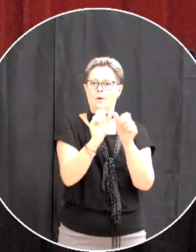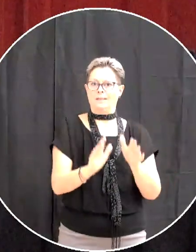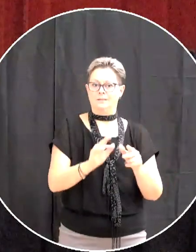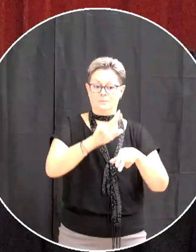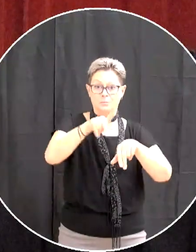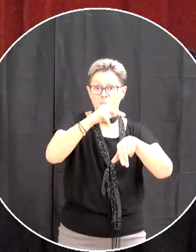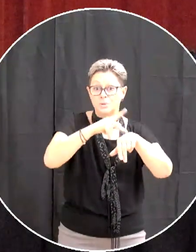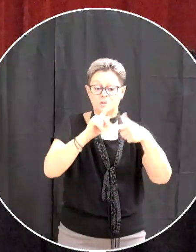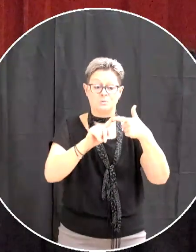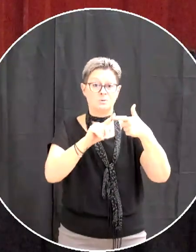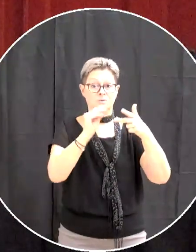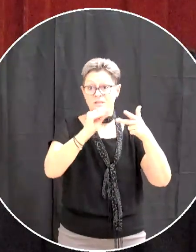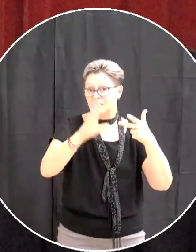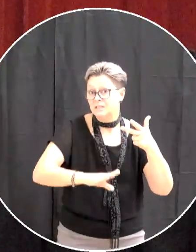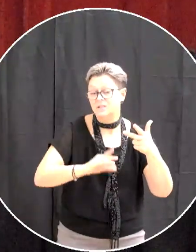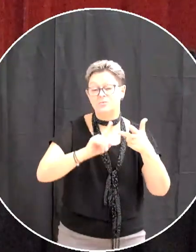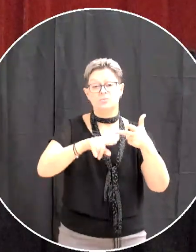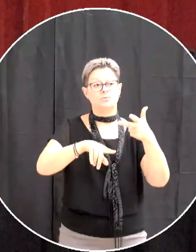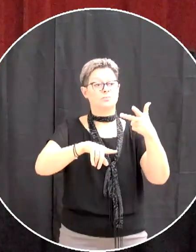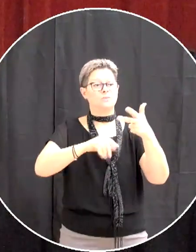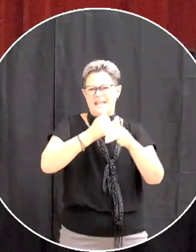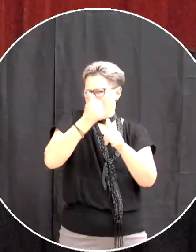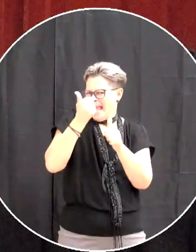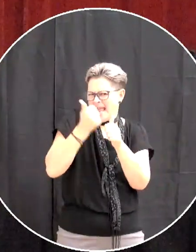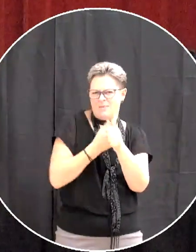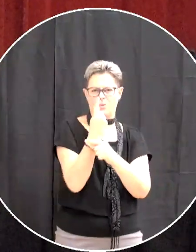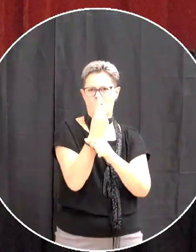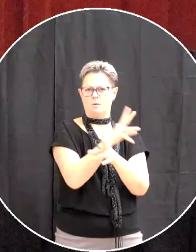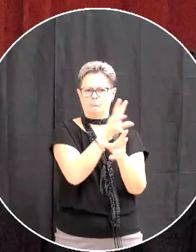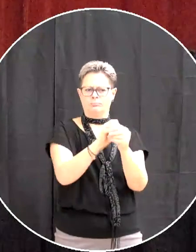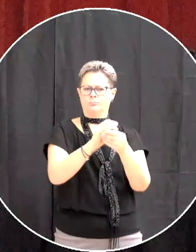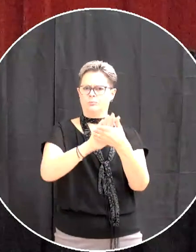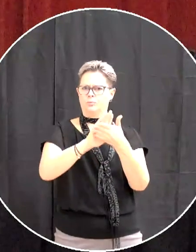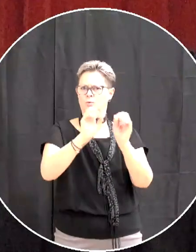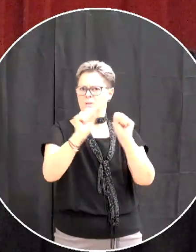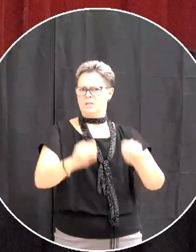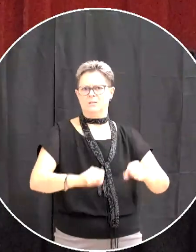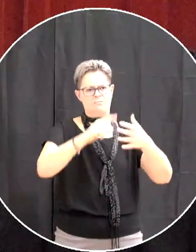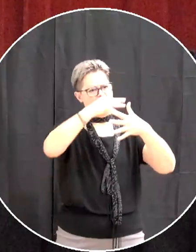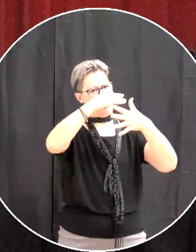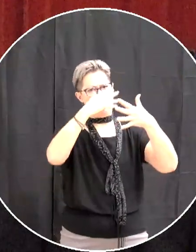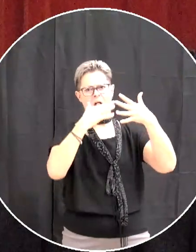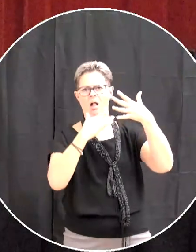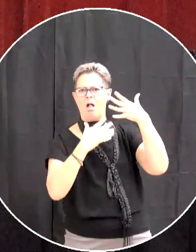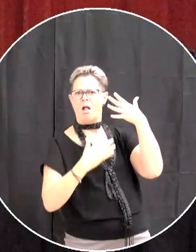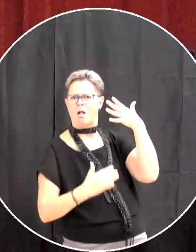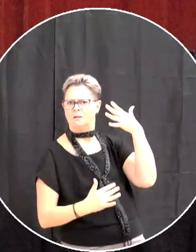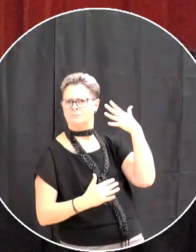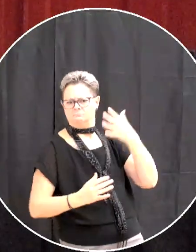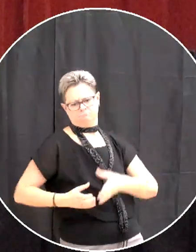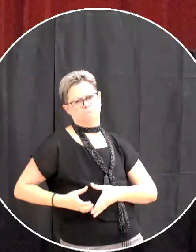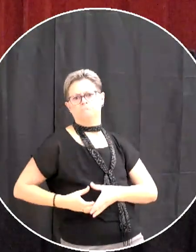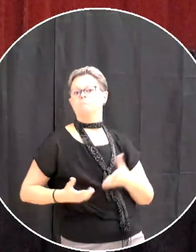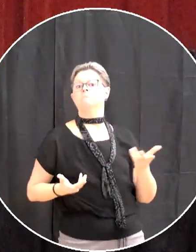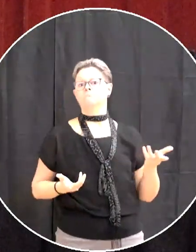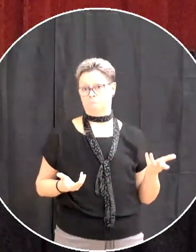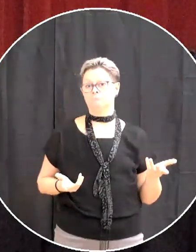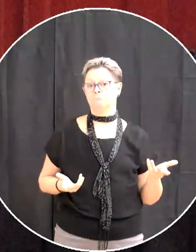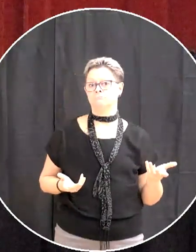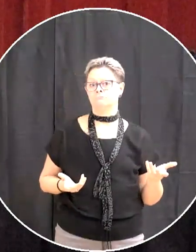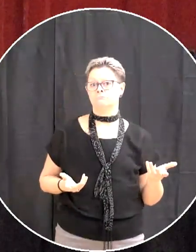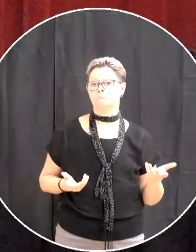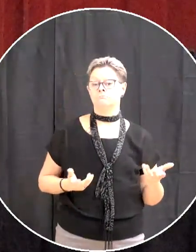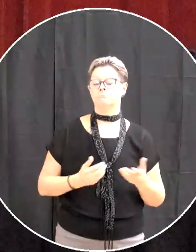principals, teachers, everybody, right down the line to our custodial staff.